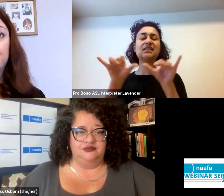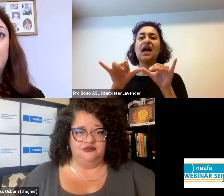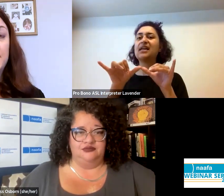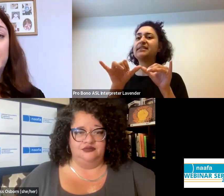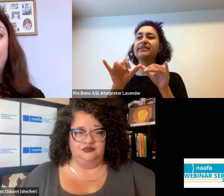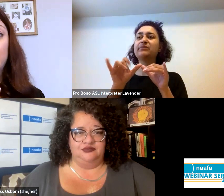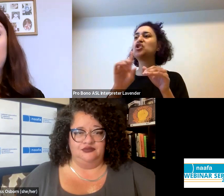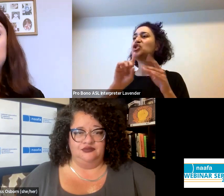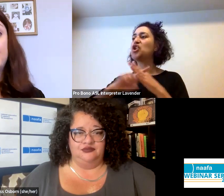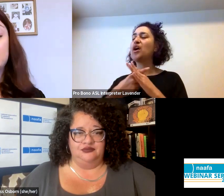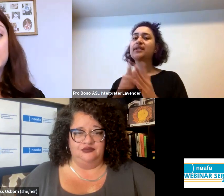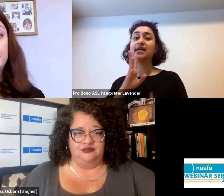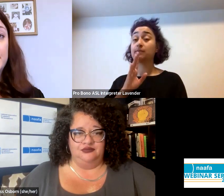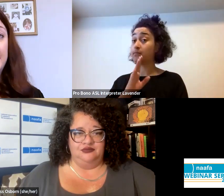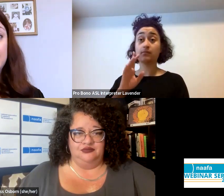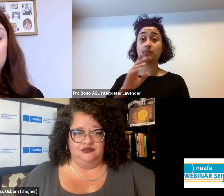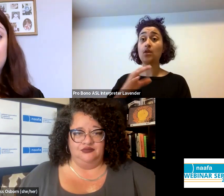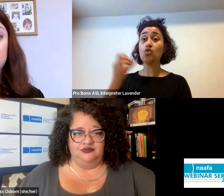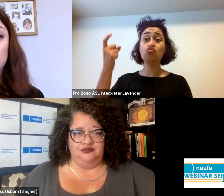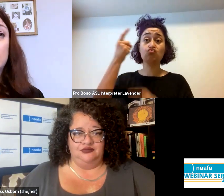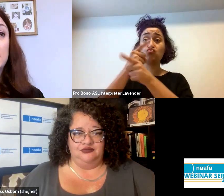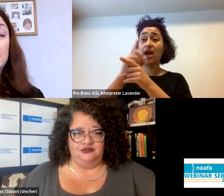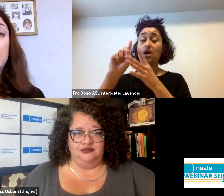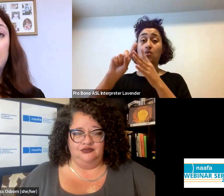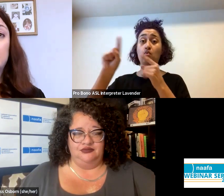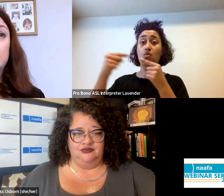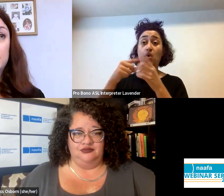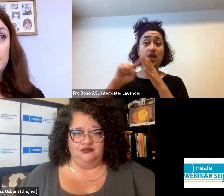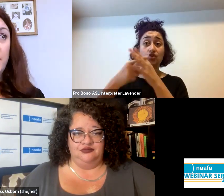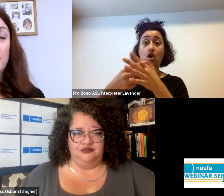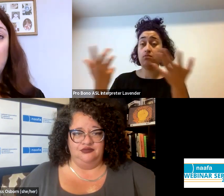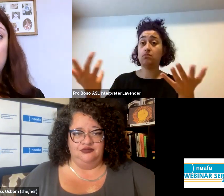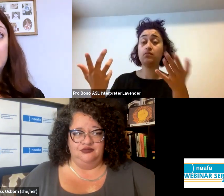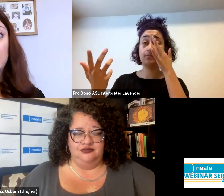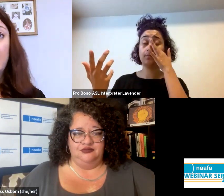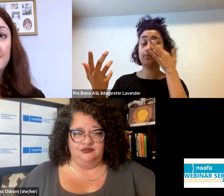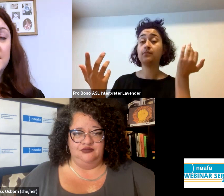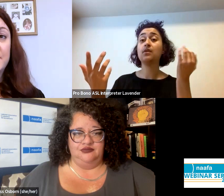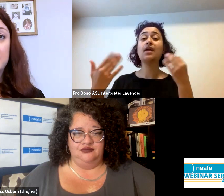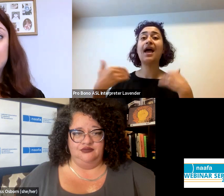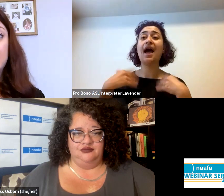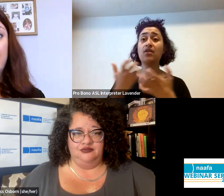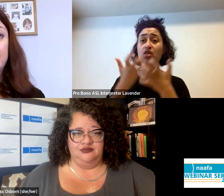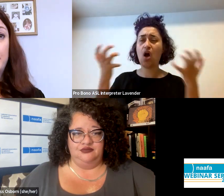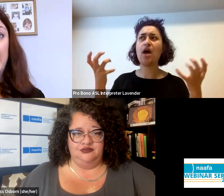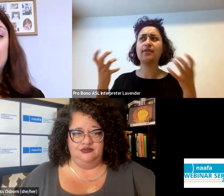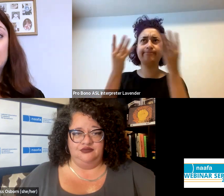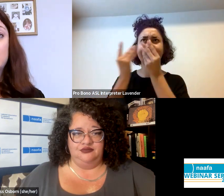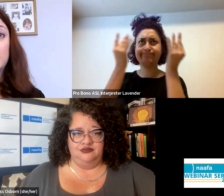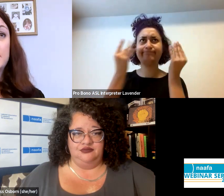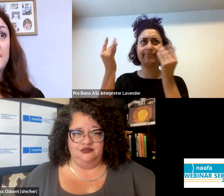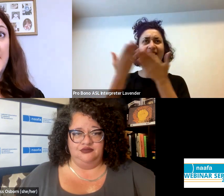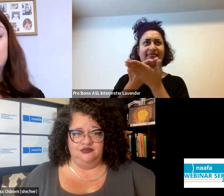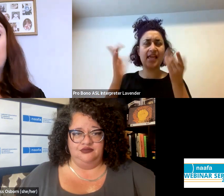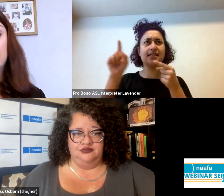my 40-hour observations before I even started school, there are a lot of considerations that you have to make